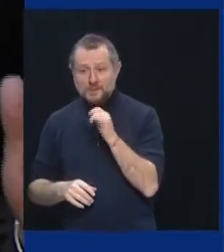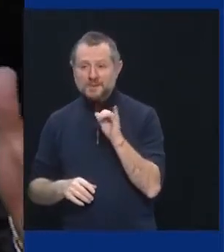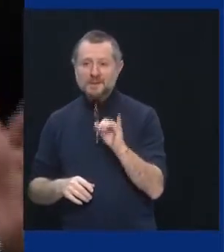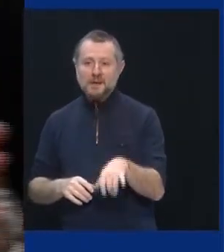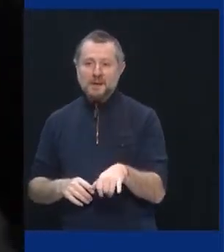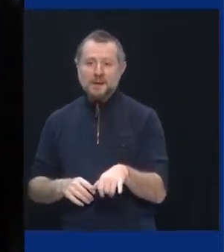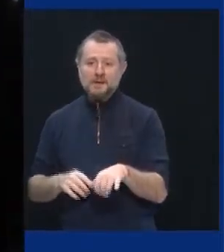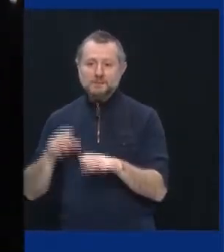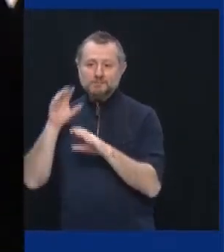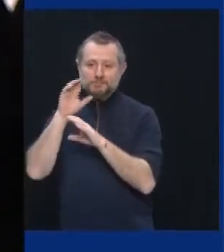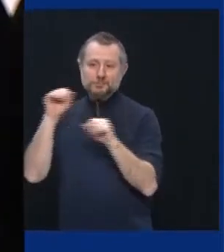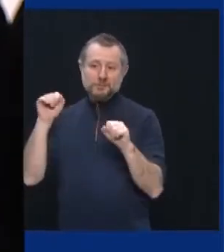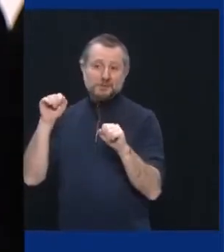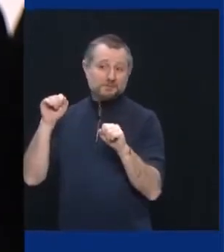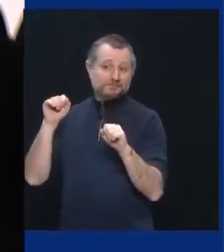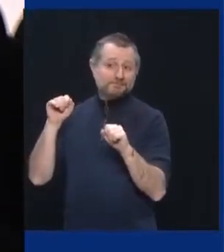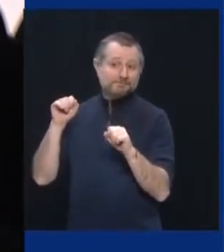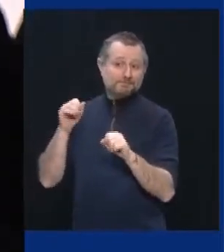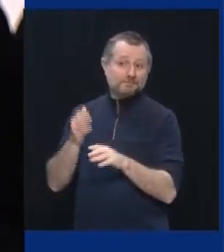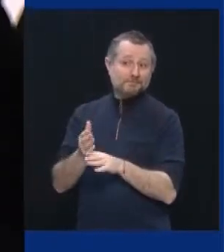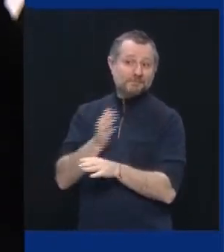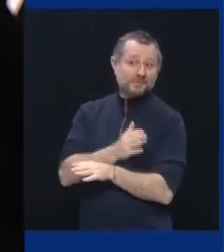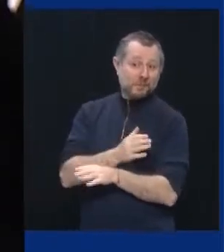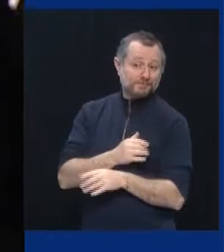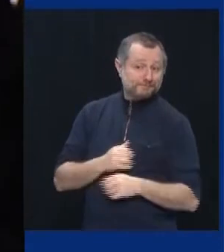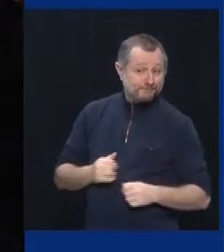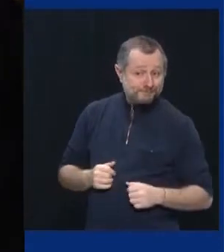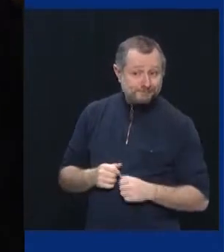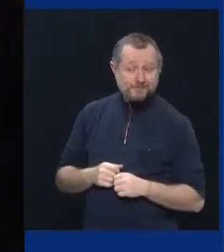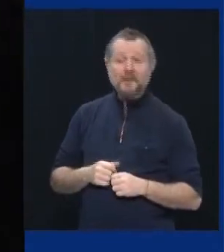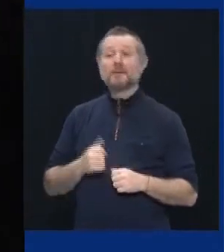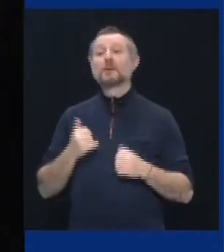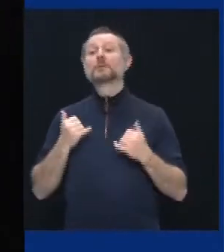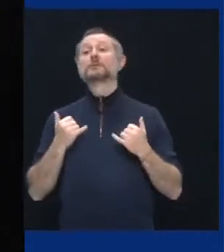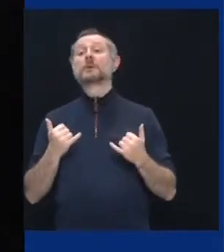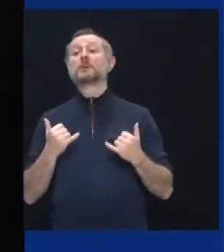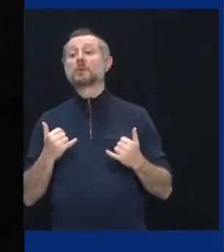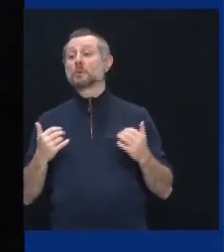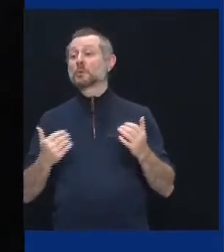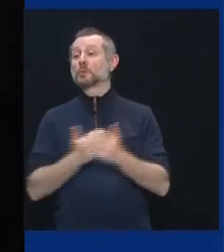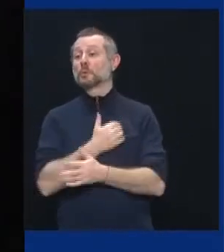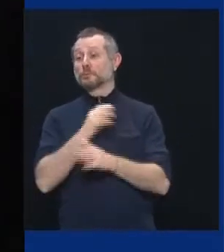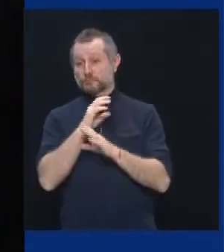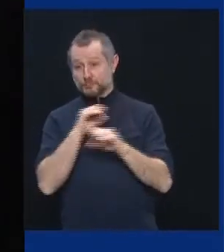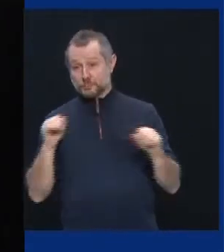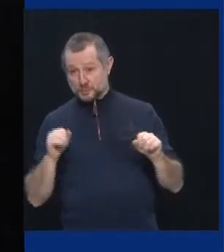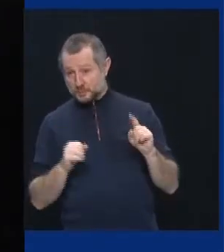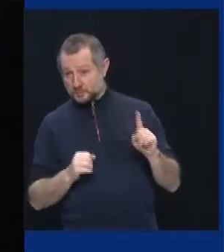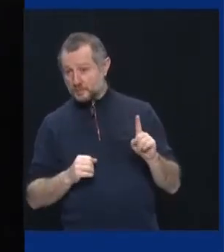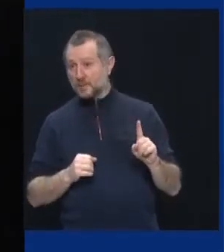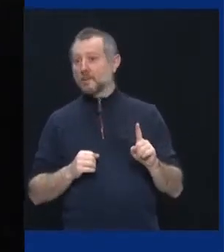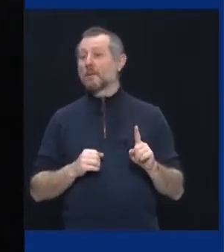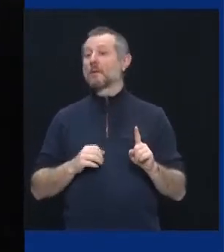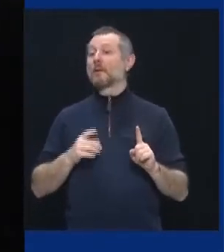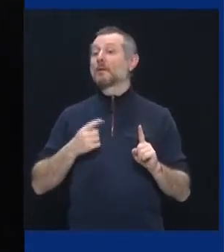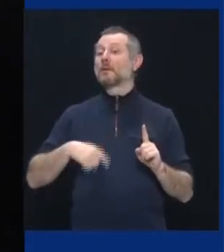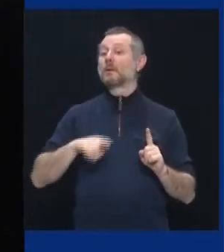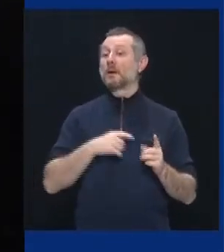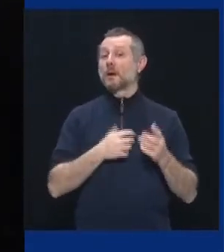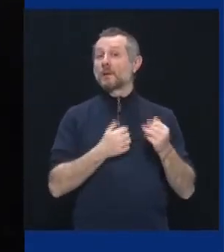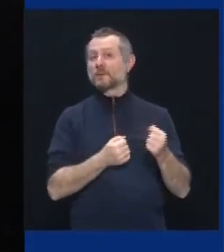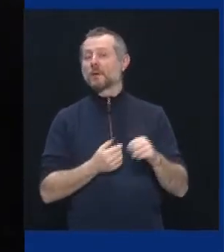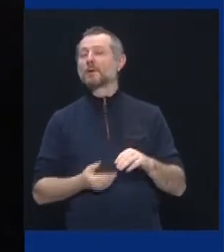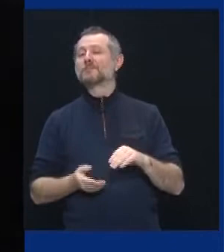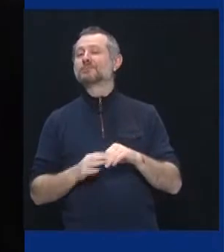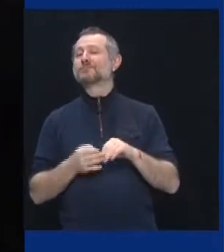And the numbers have changed, and confidence has grown so that people are now prepared. So